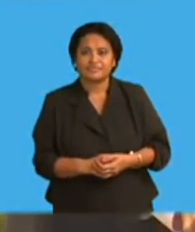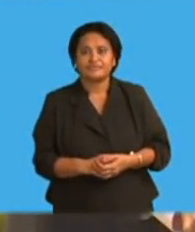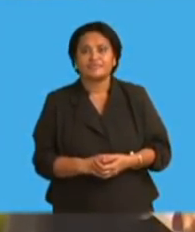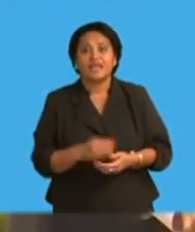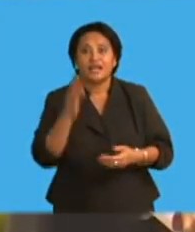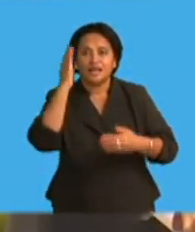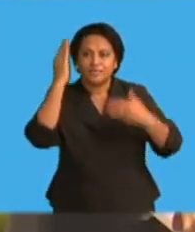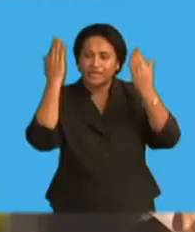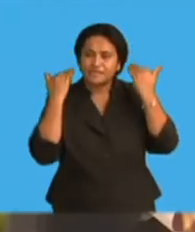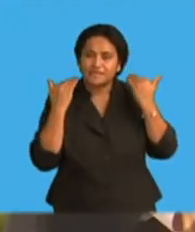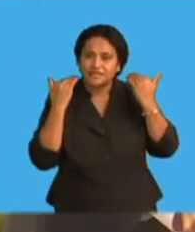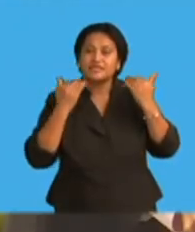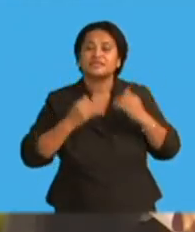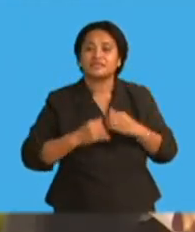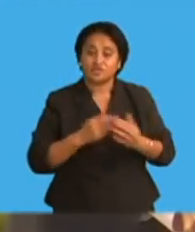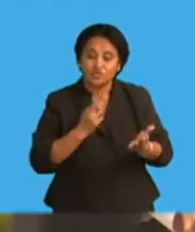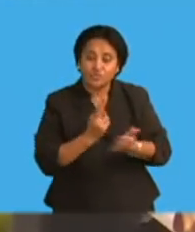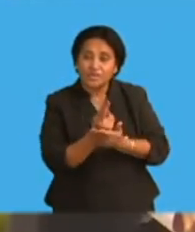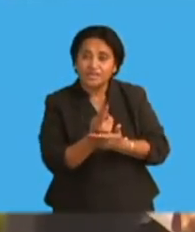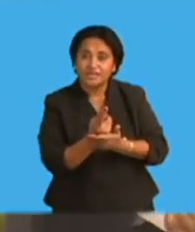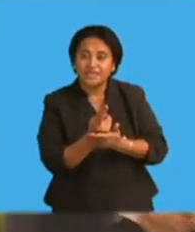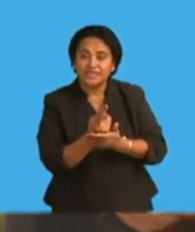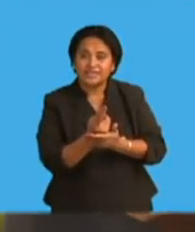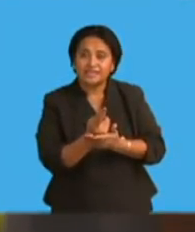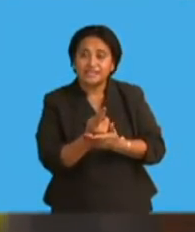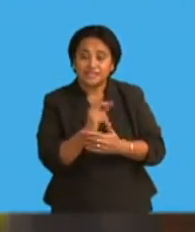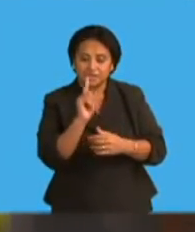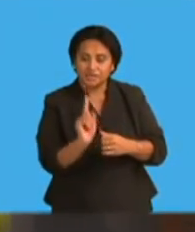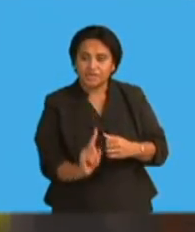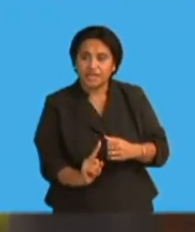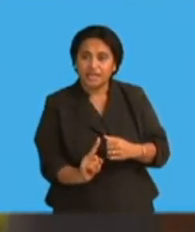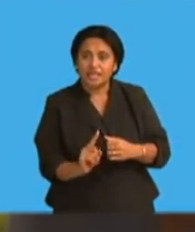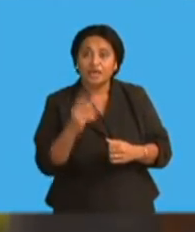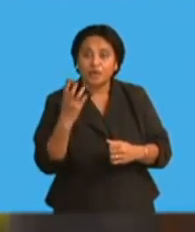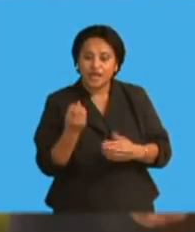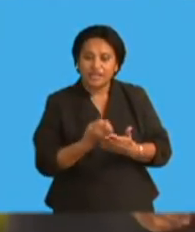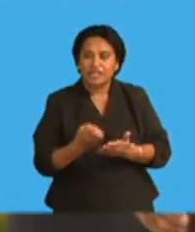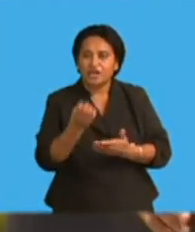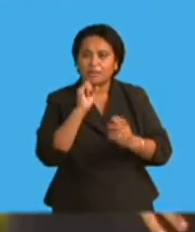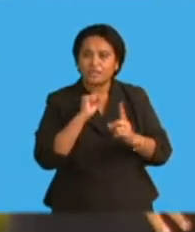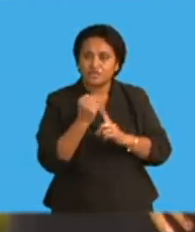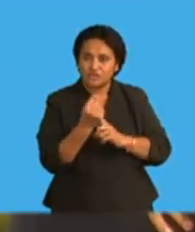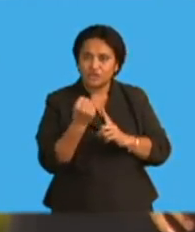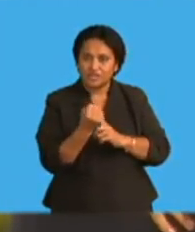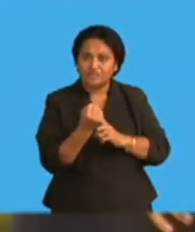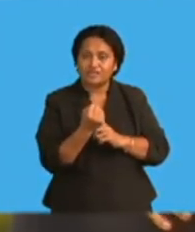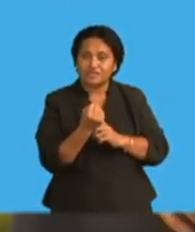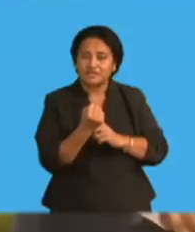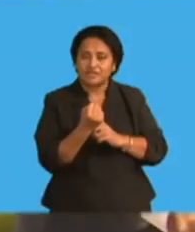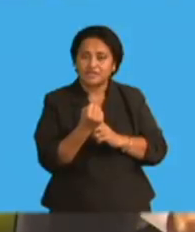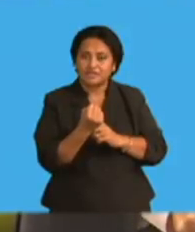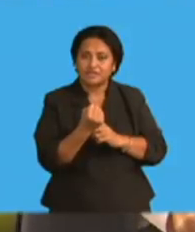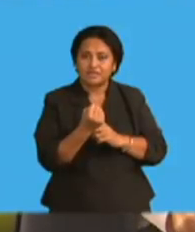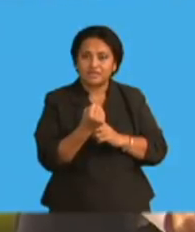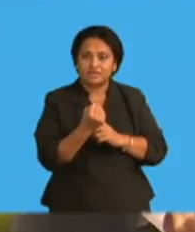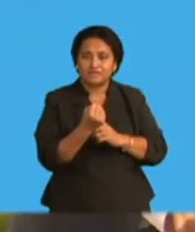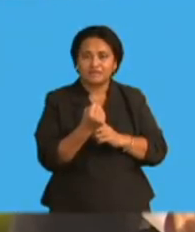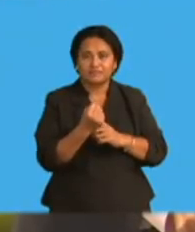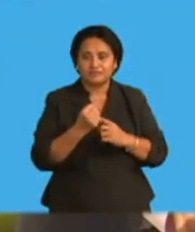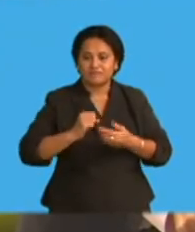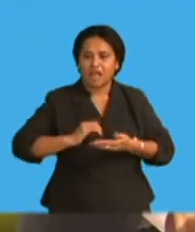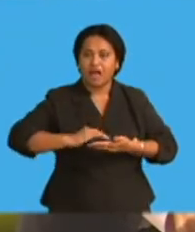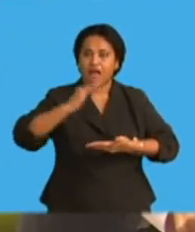the reality is that today we have an economic situation where we have high levels of